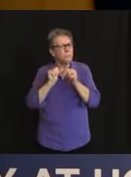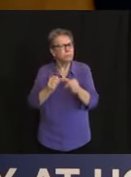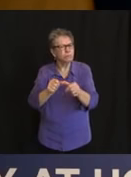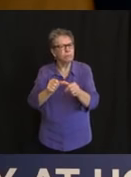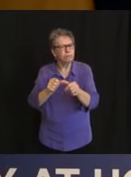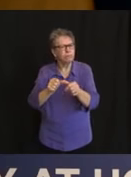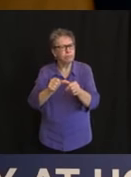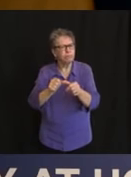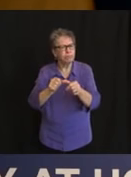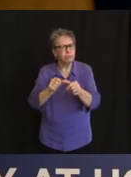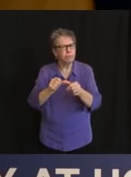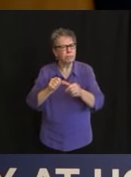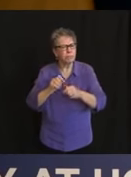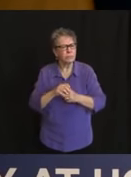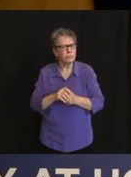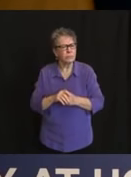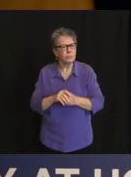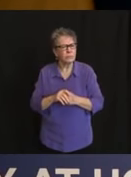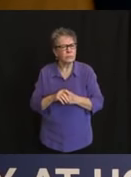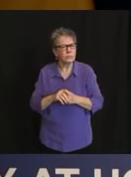and cervical cancer.